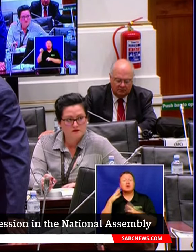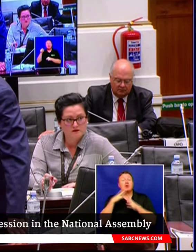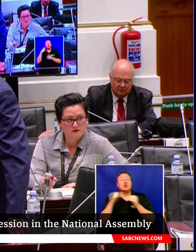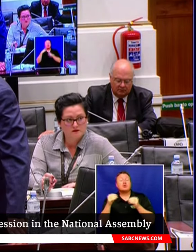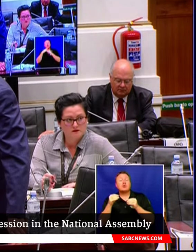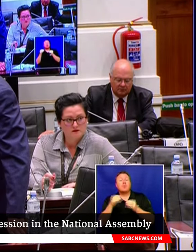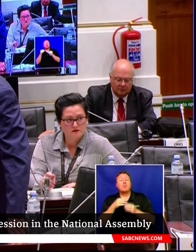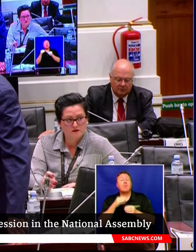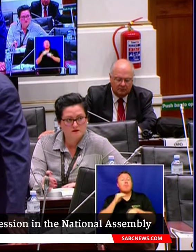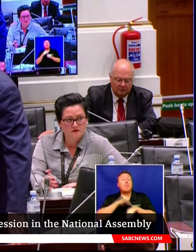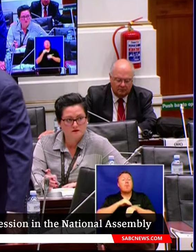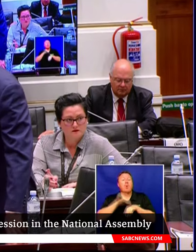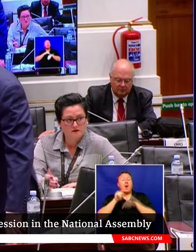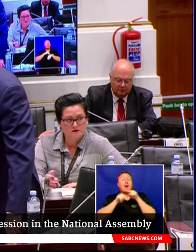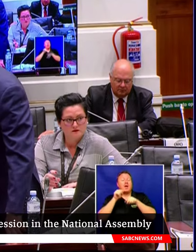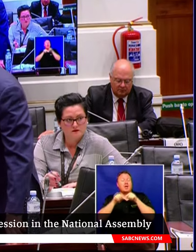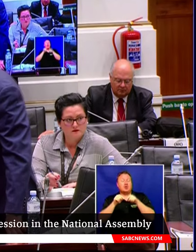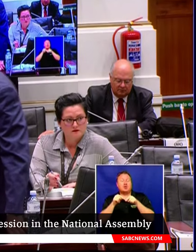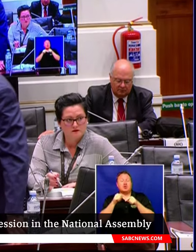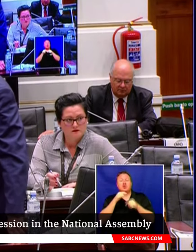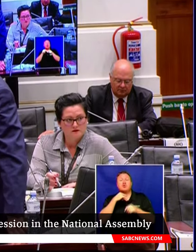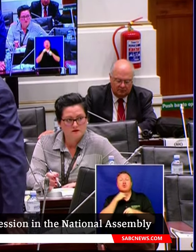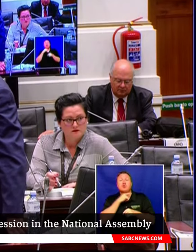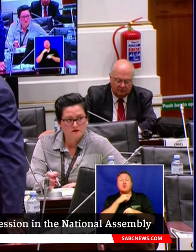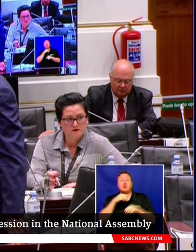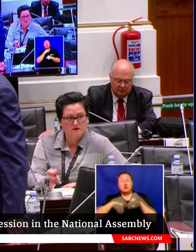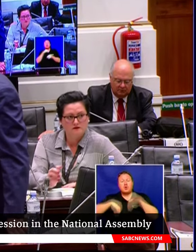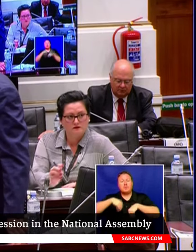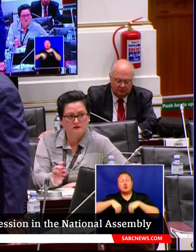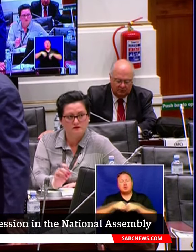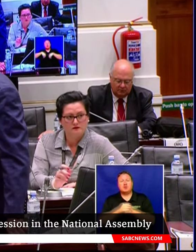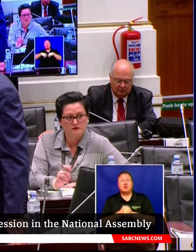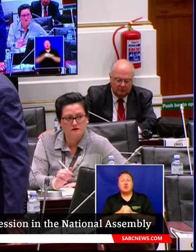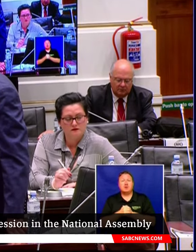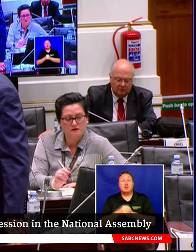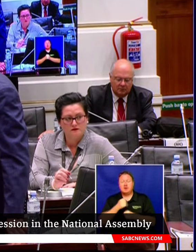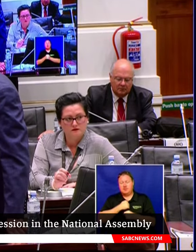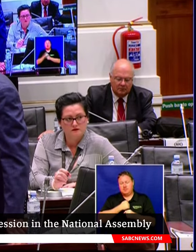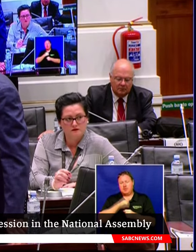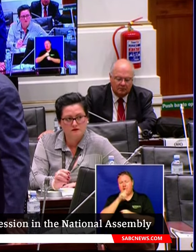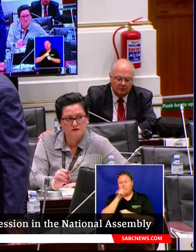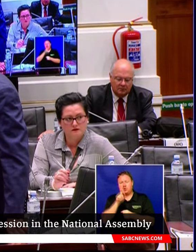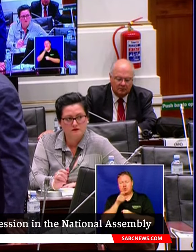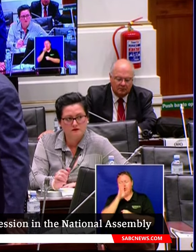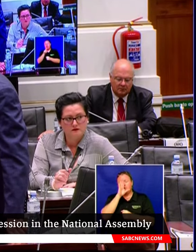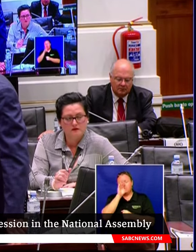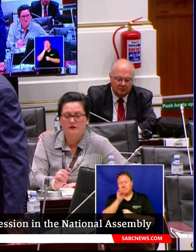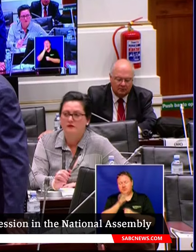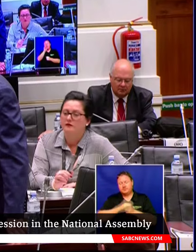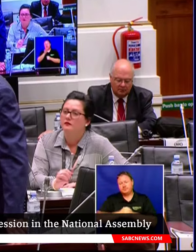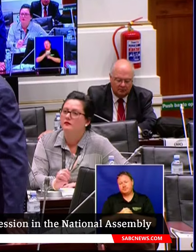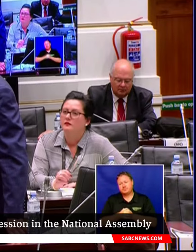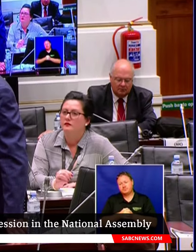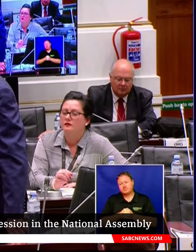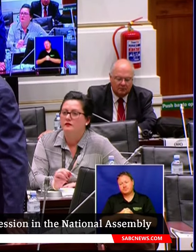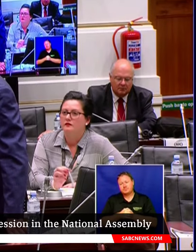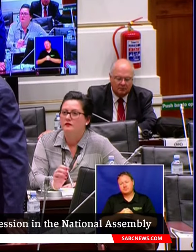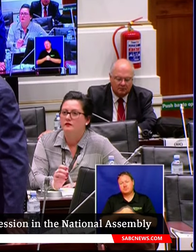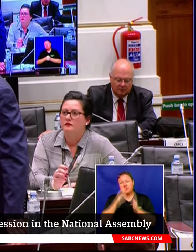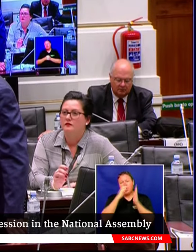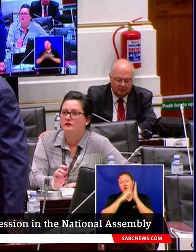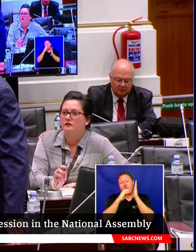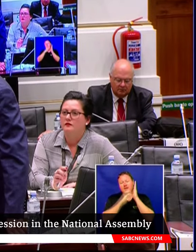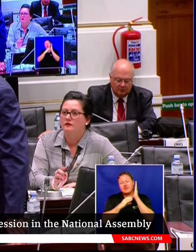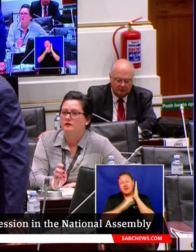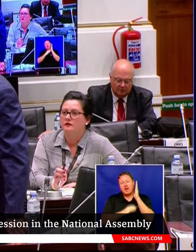corruption. Now, Honourable President, my question and follow-up is to you. What criteria do you